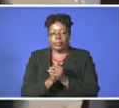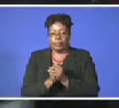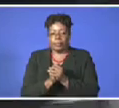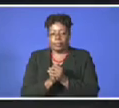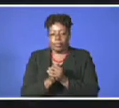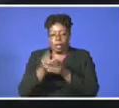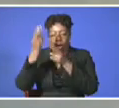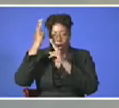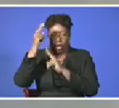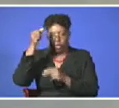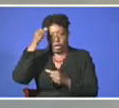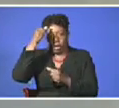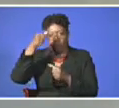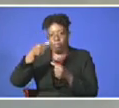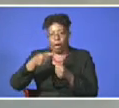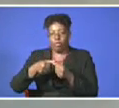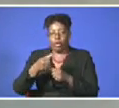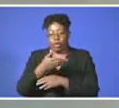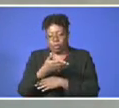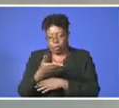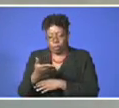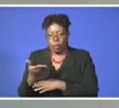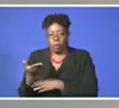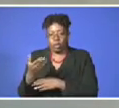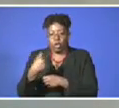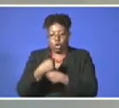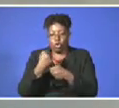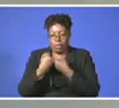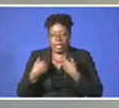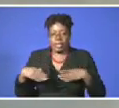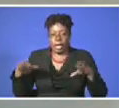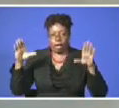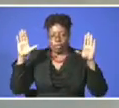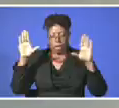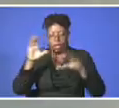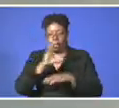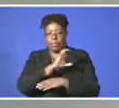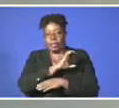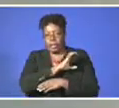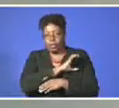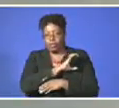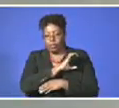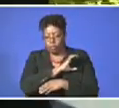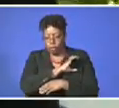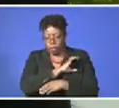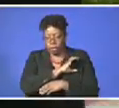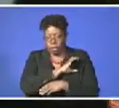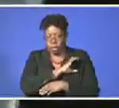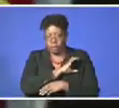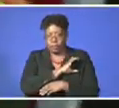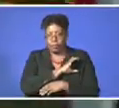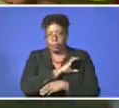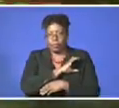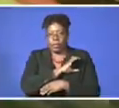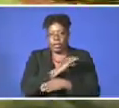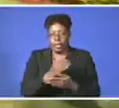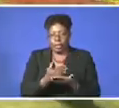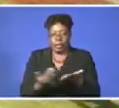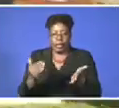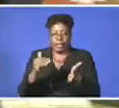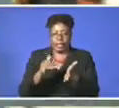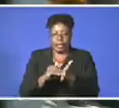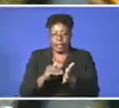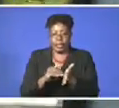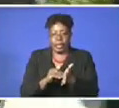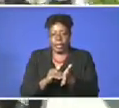Honoring the memory of those who made the ultimate sacrifice were members of the Royal Bahamas Police Force. The wreath-laying ceremony took place today at the Garden